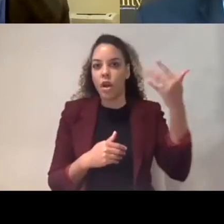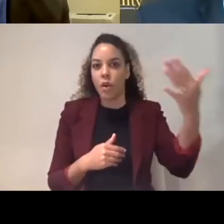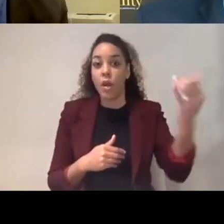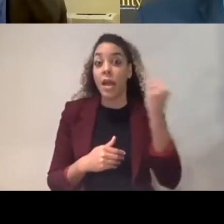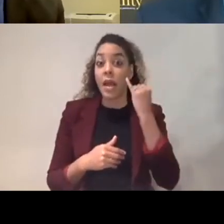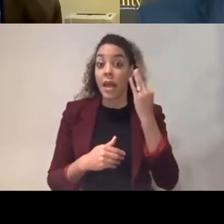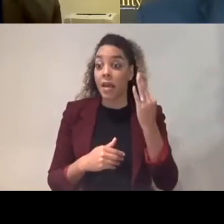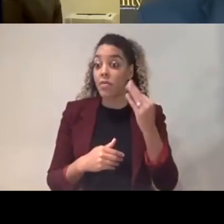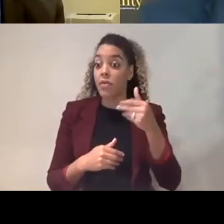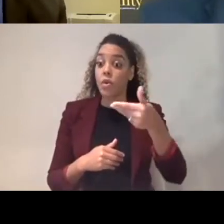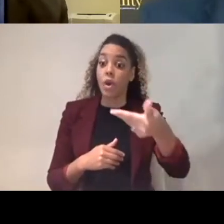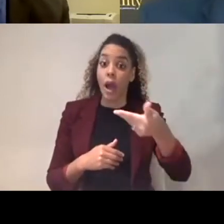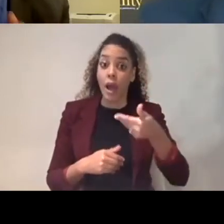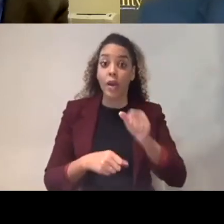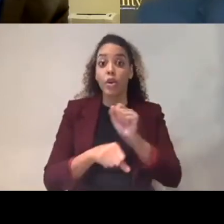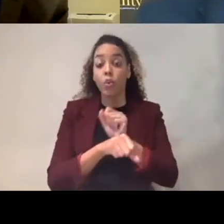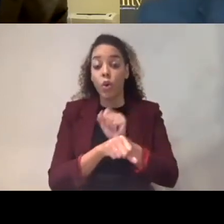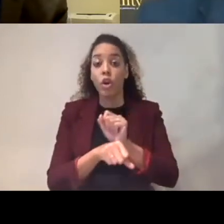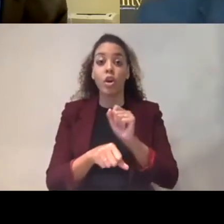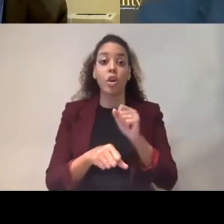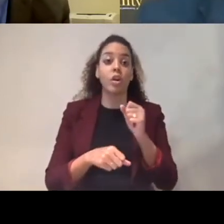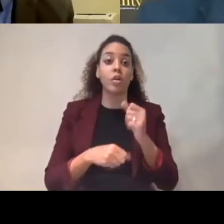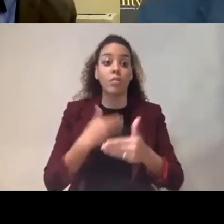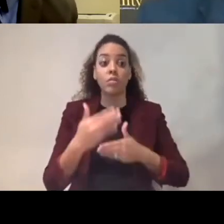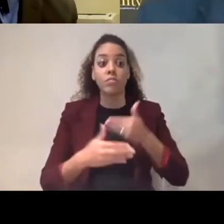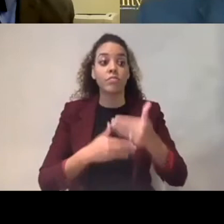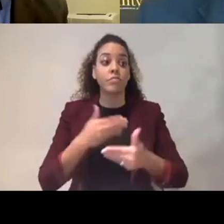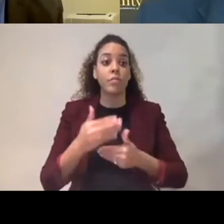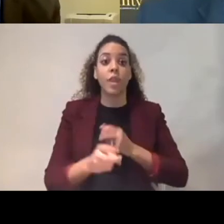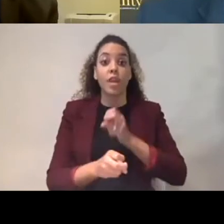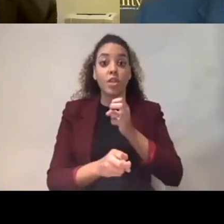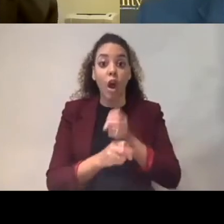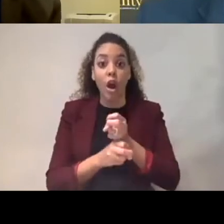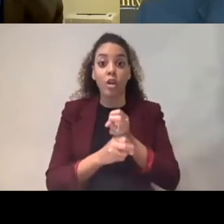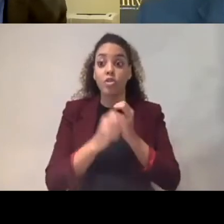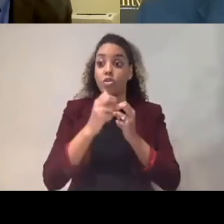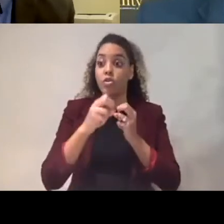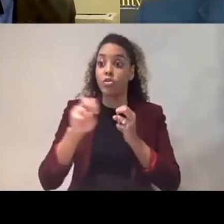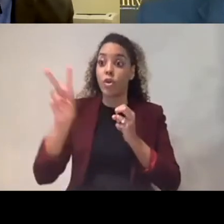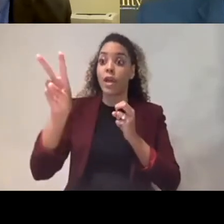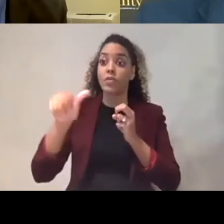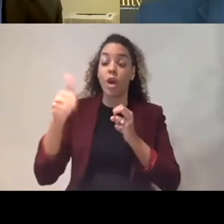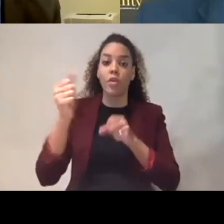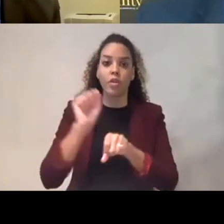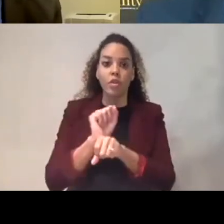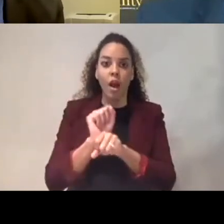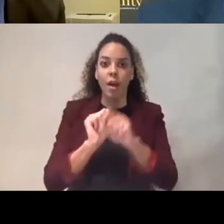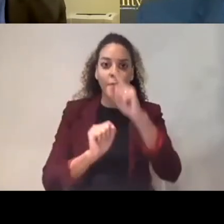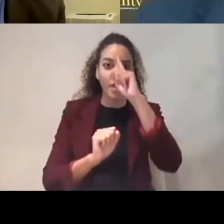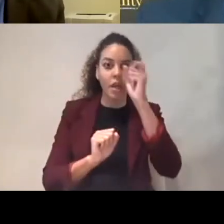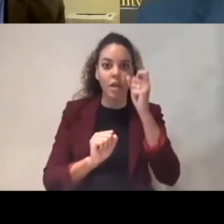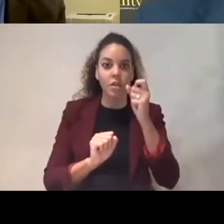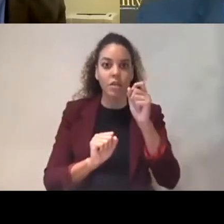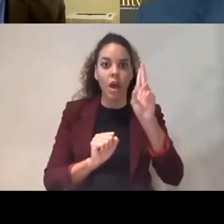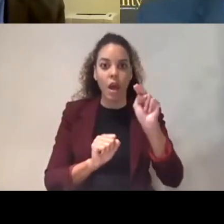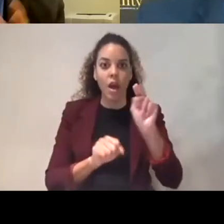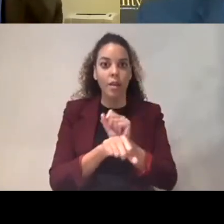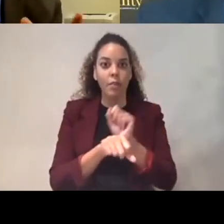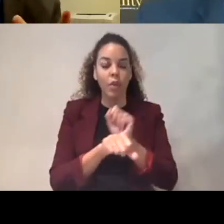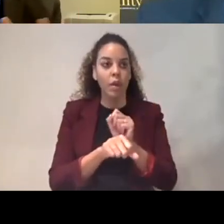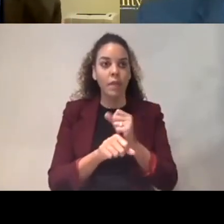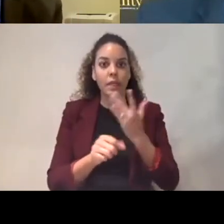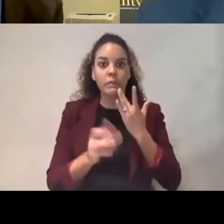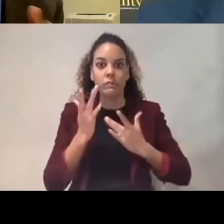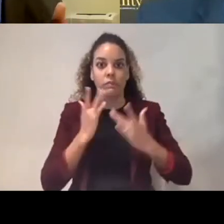your situation, and it's hard to move because of the low labor force participation rate and high unemployment rate, it makes